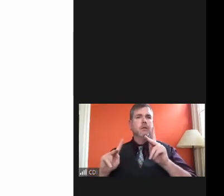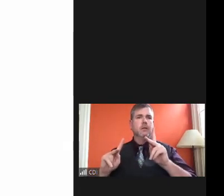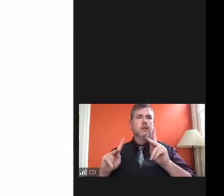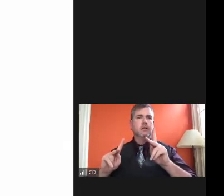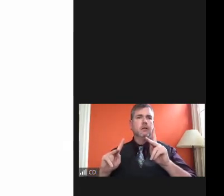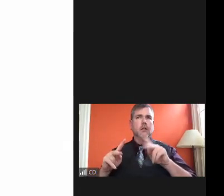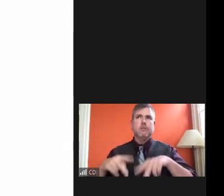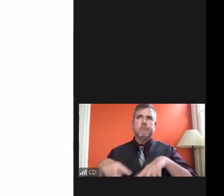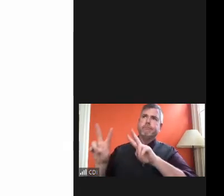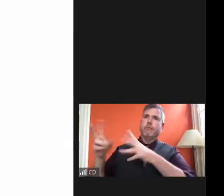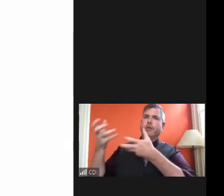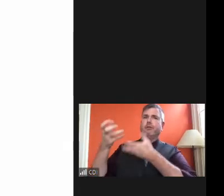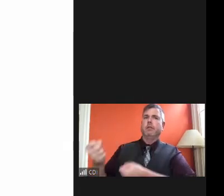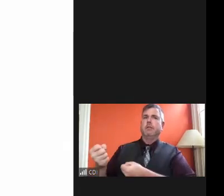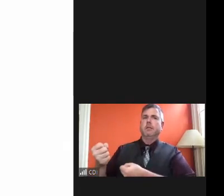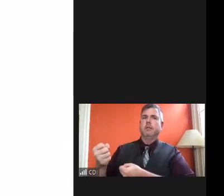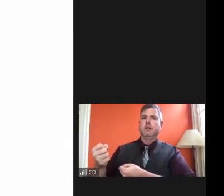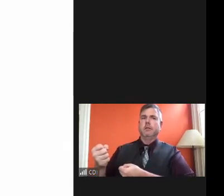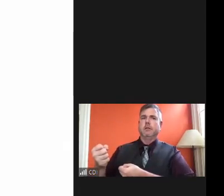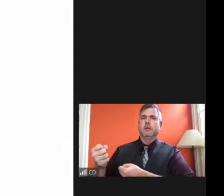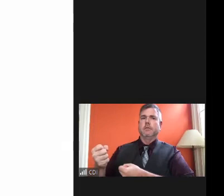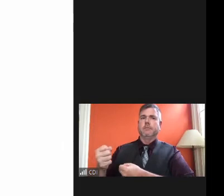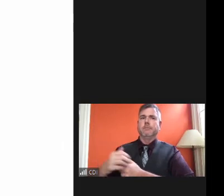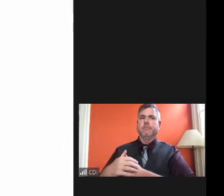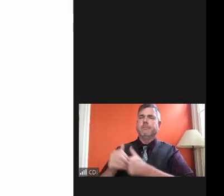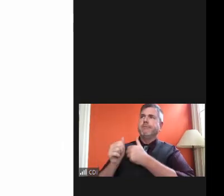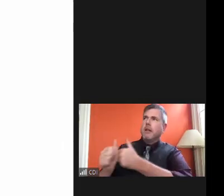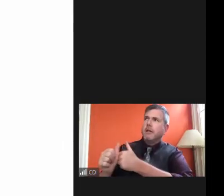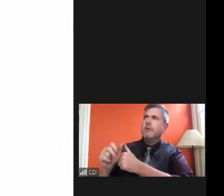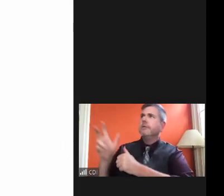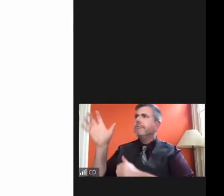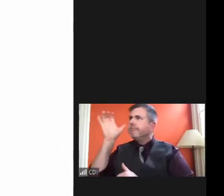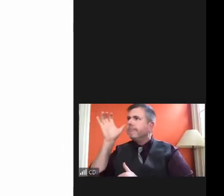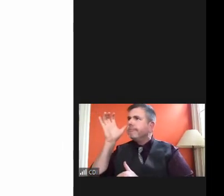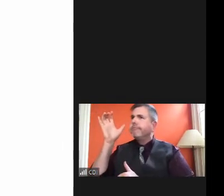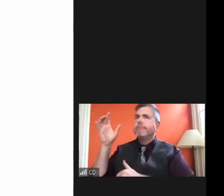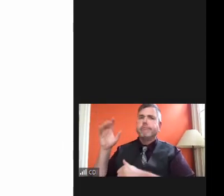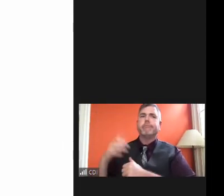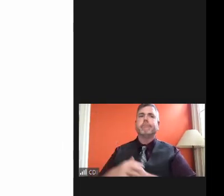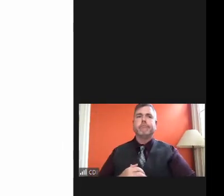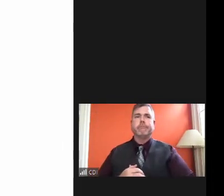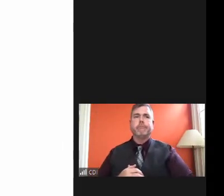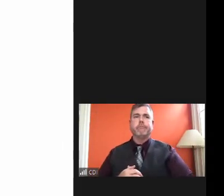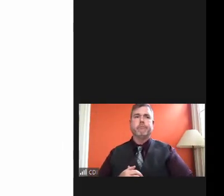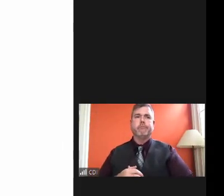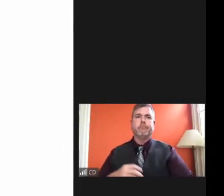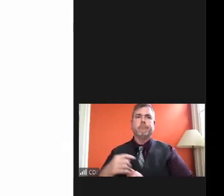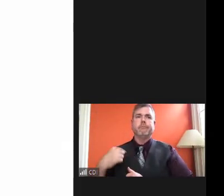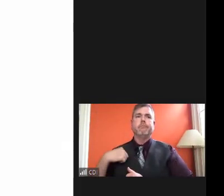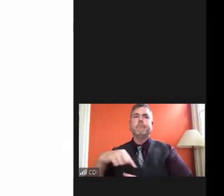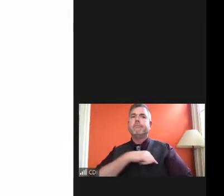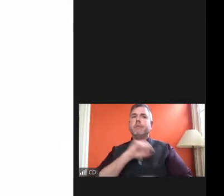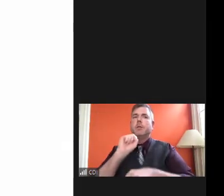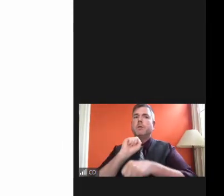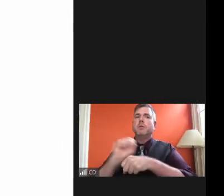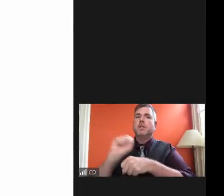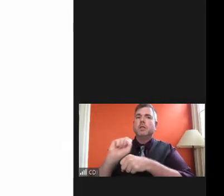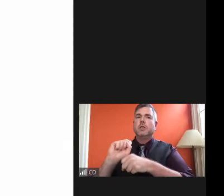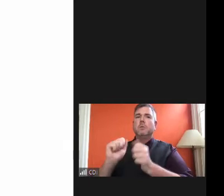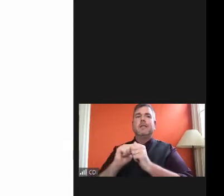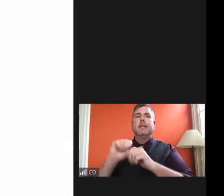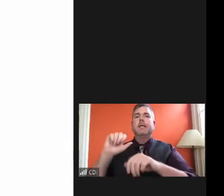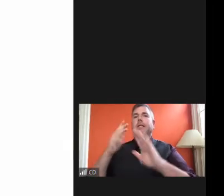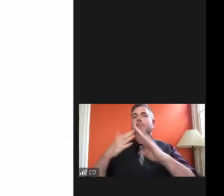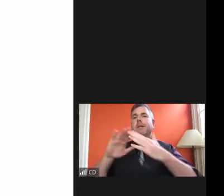the county has partnered with a variety of community-based organizations and faith-based organizations that Angela can talk more about.